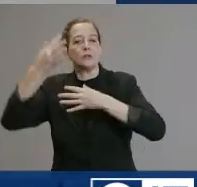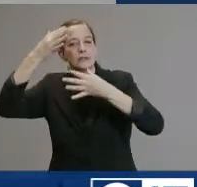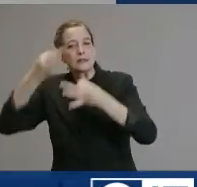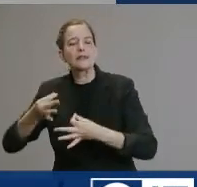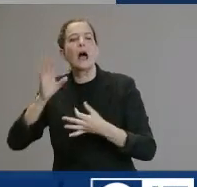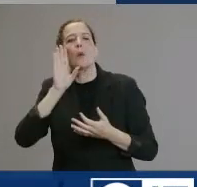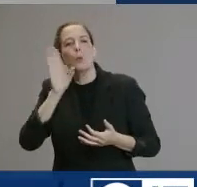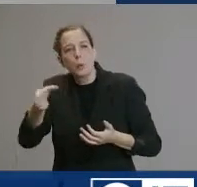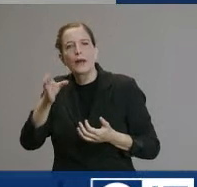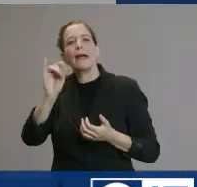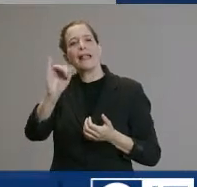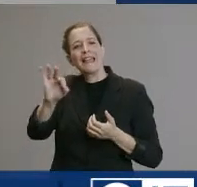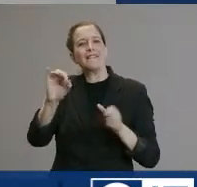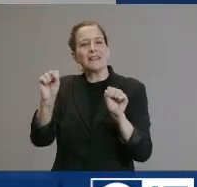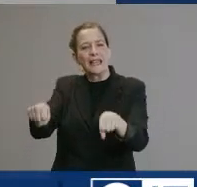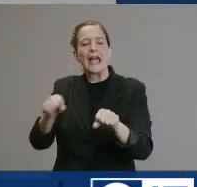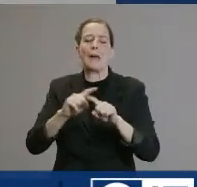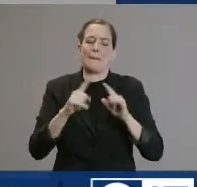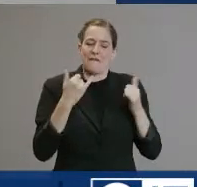are today.